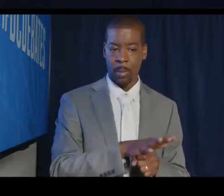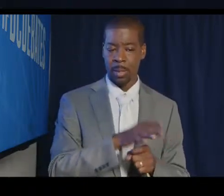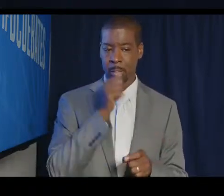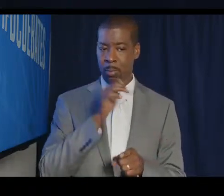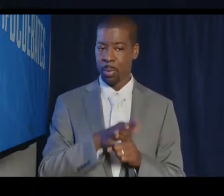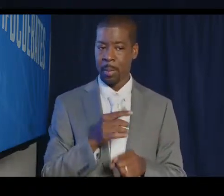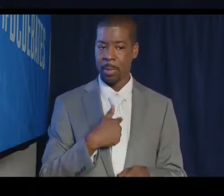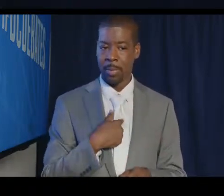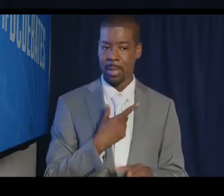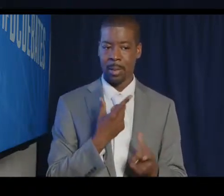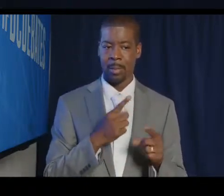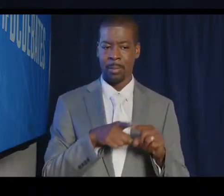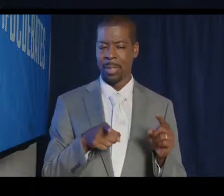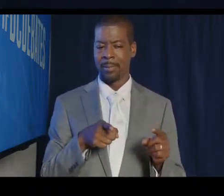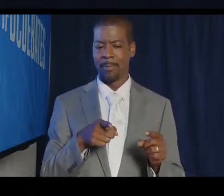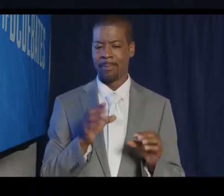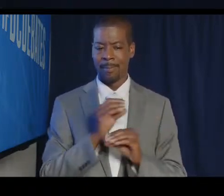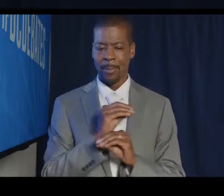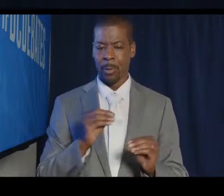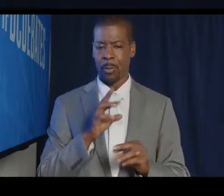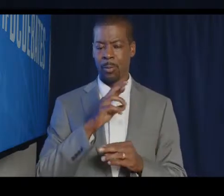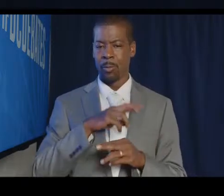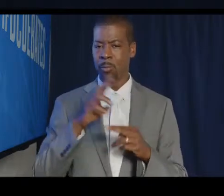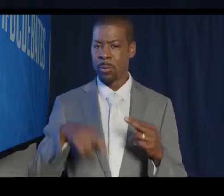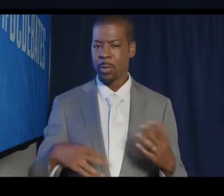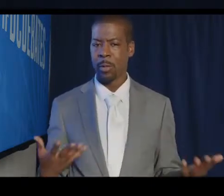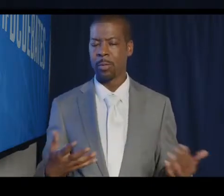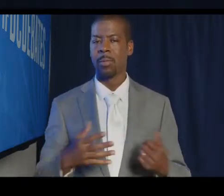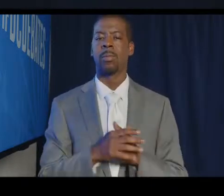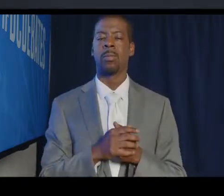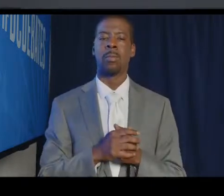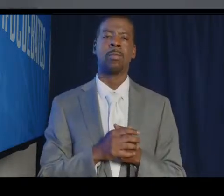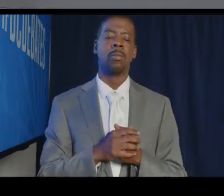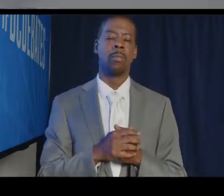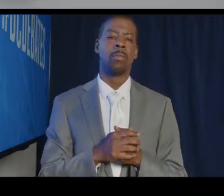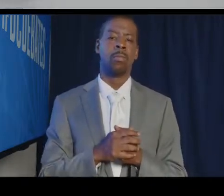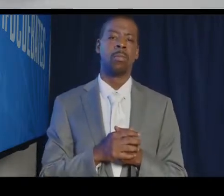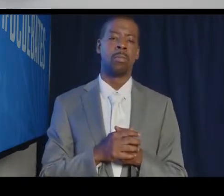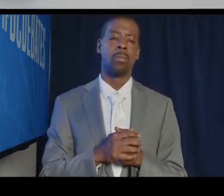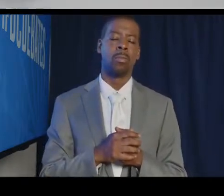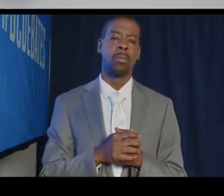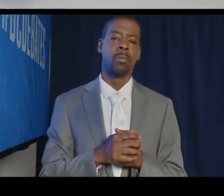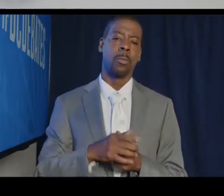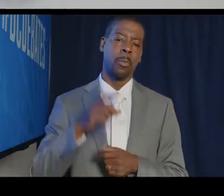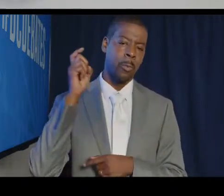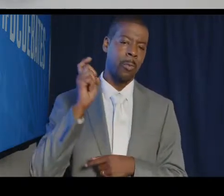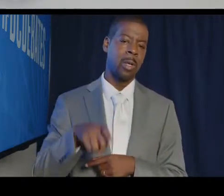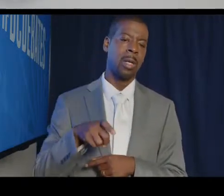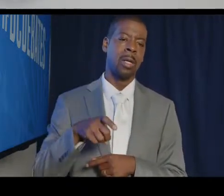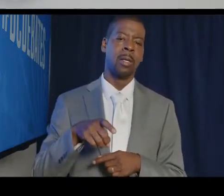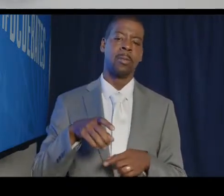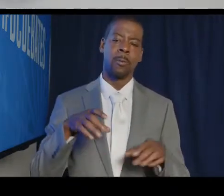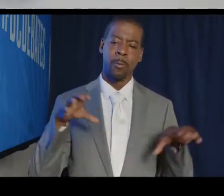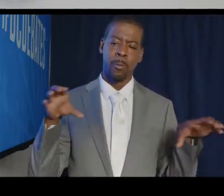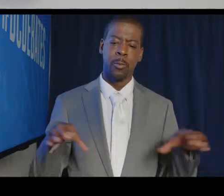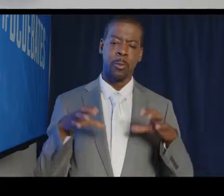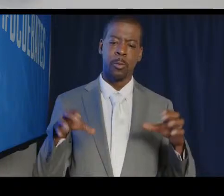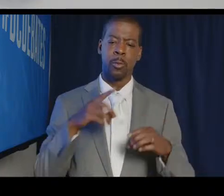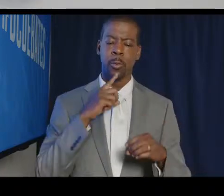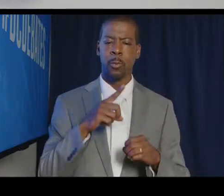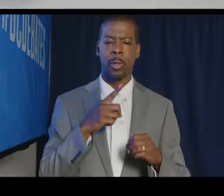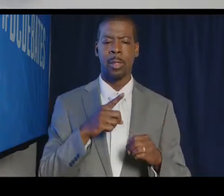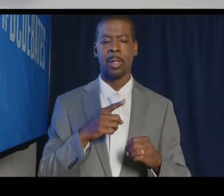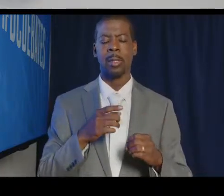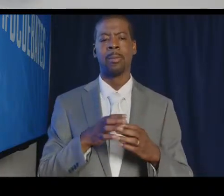and using the budget. We cannot continue to balance the budget of our state on the backs of the people. We need to do things that expand the opportunity to